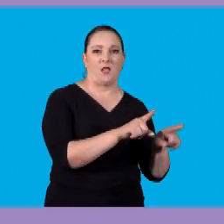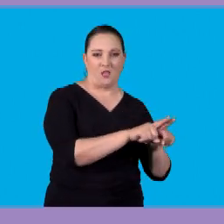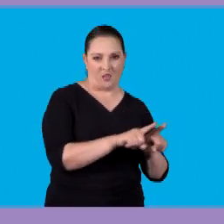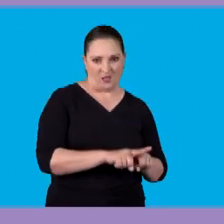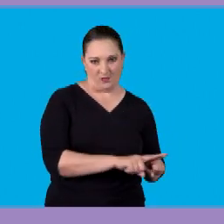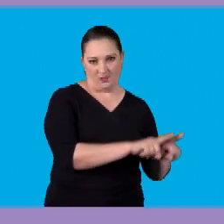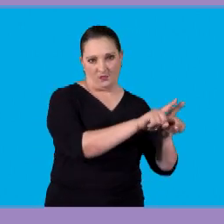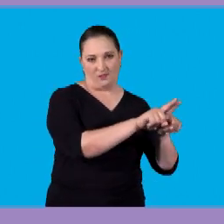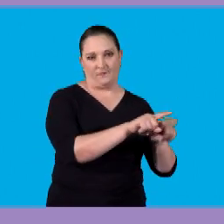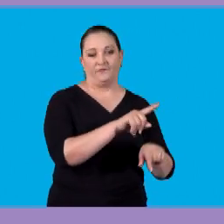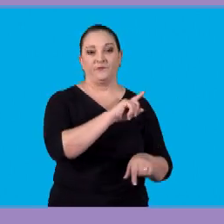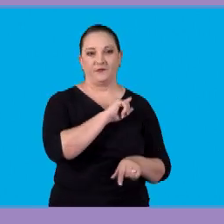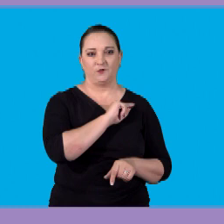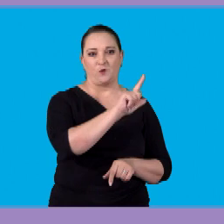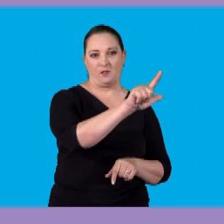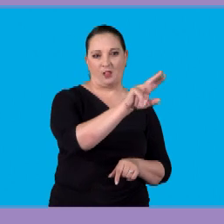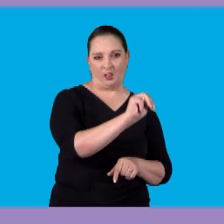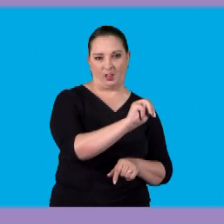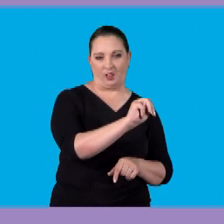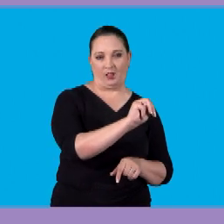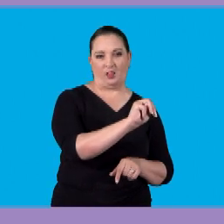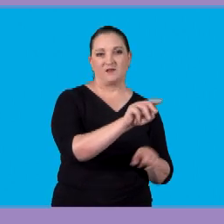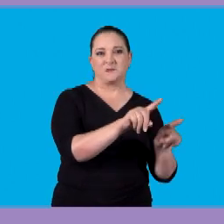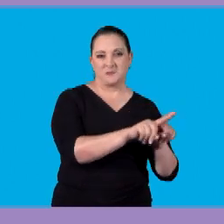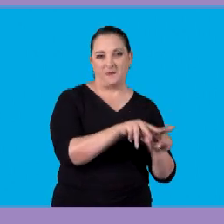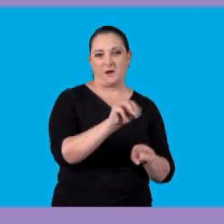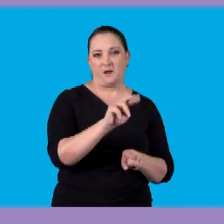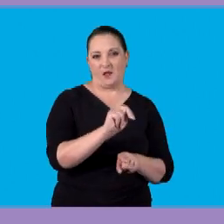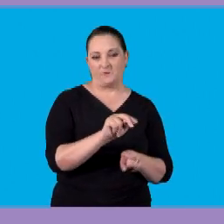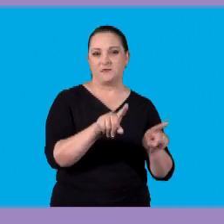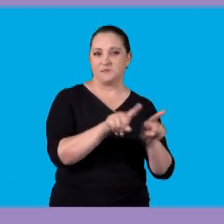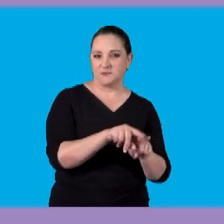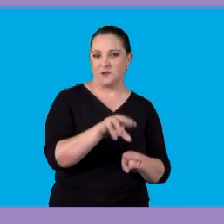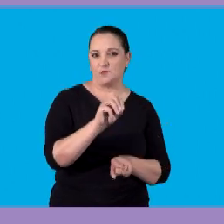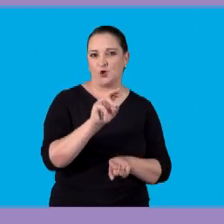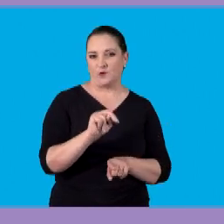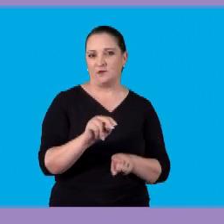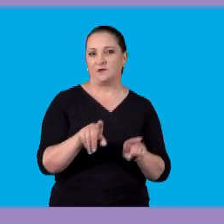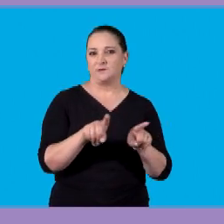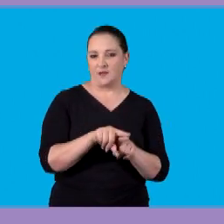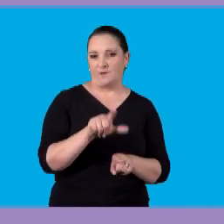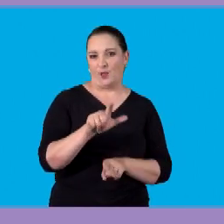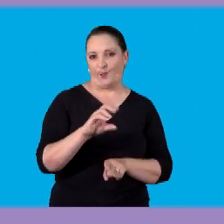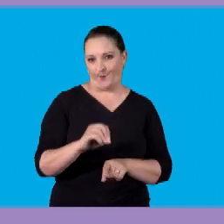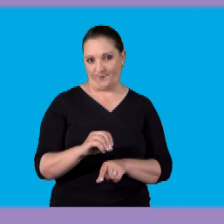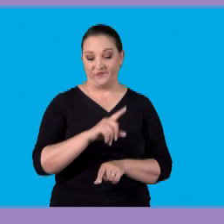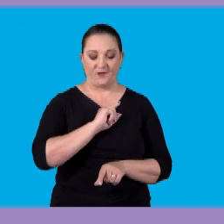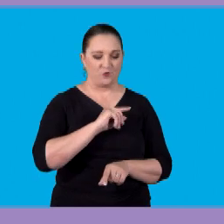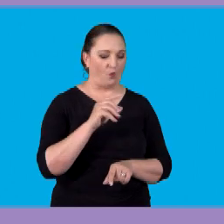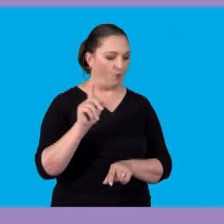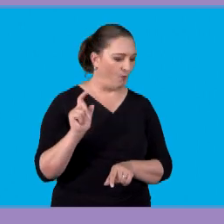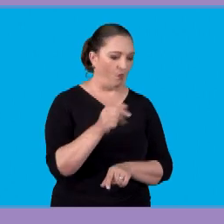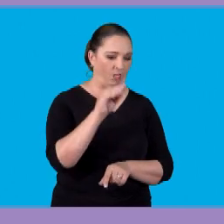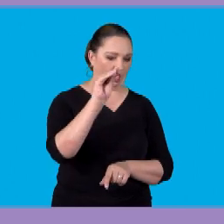to MN, and that is equals to ON, and that is equals to LO. So all of the sides of